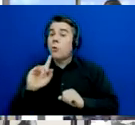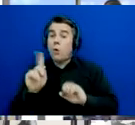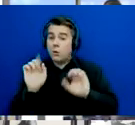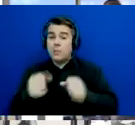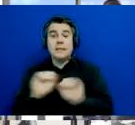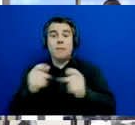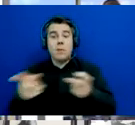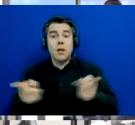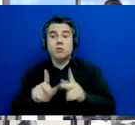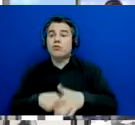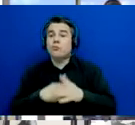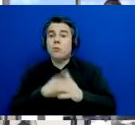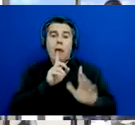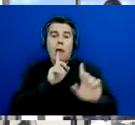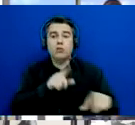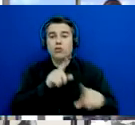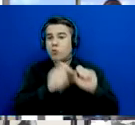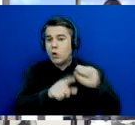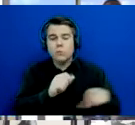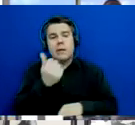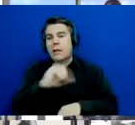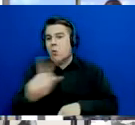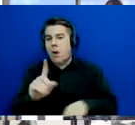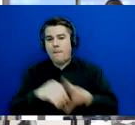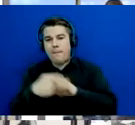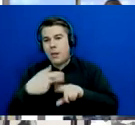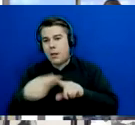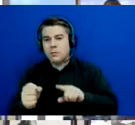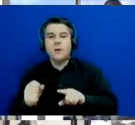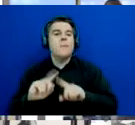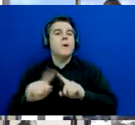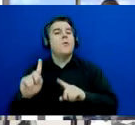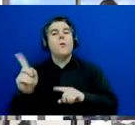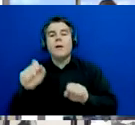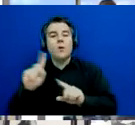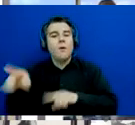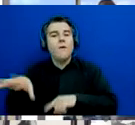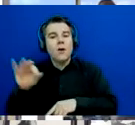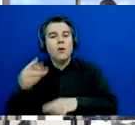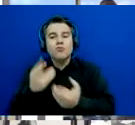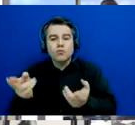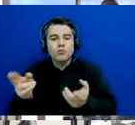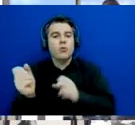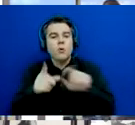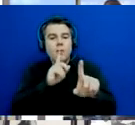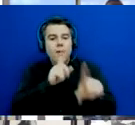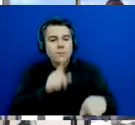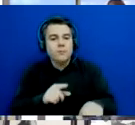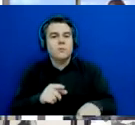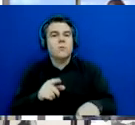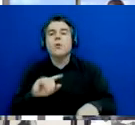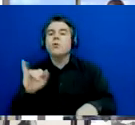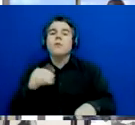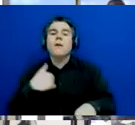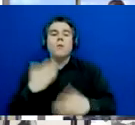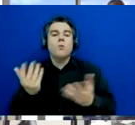right? There's no stupid questions anywhere in Plexus, but it's somewhere you can go to find resources, get questions answered. And it also has what are called